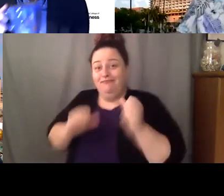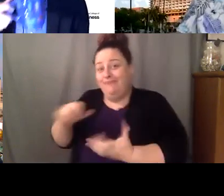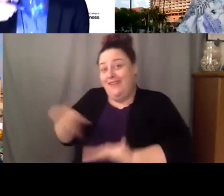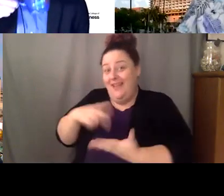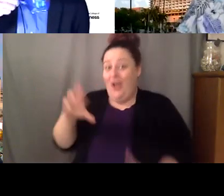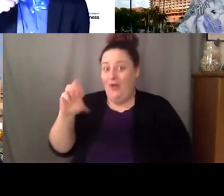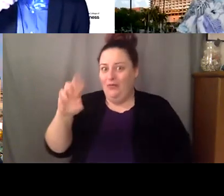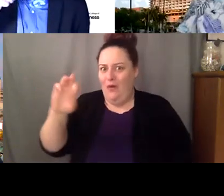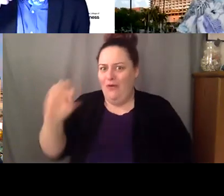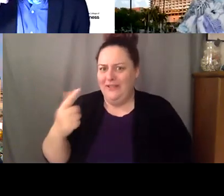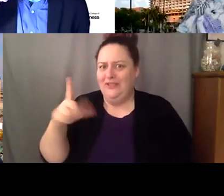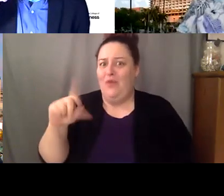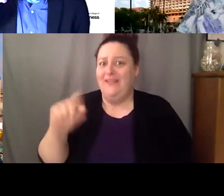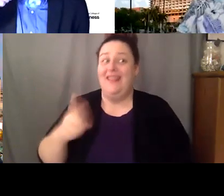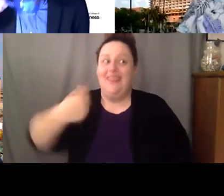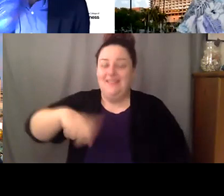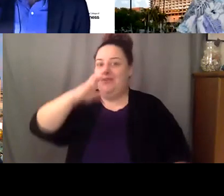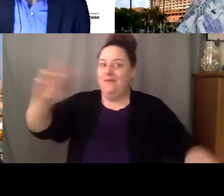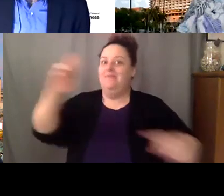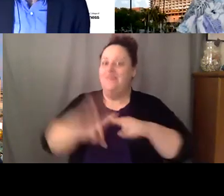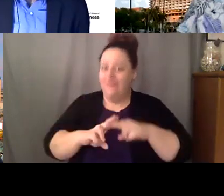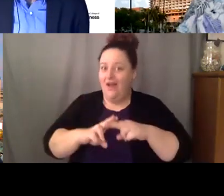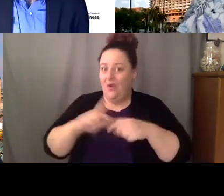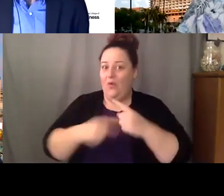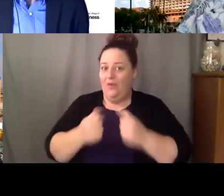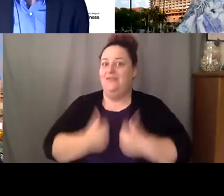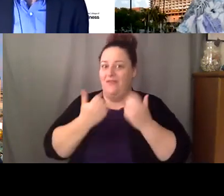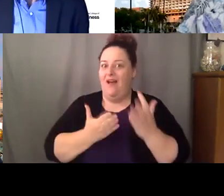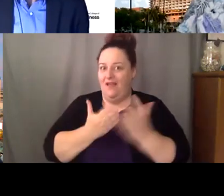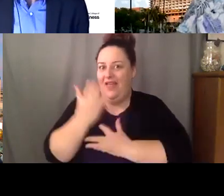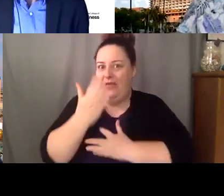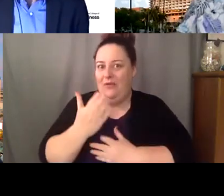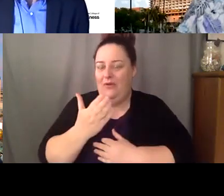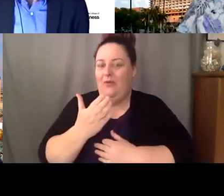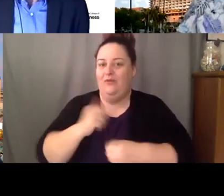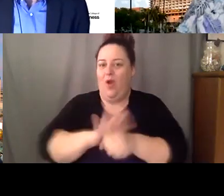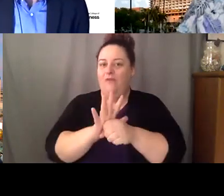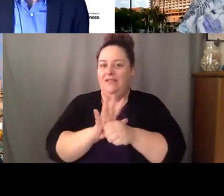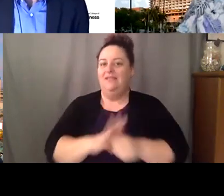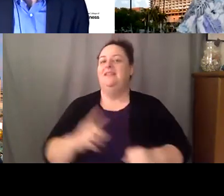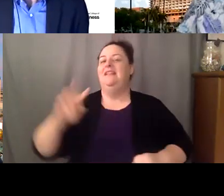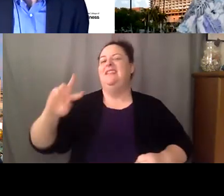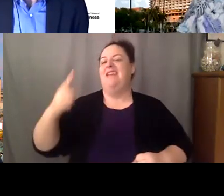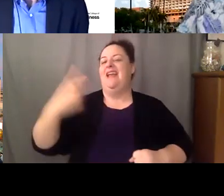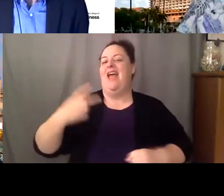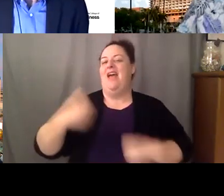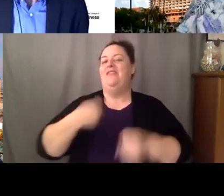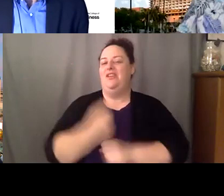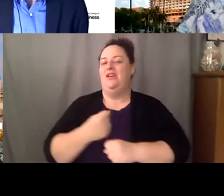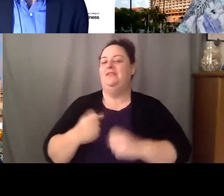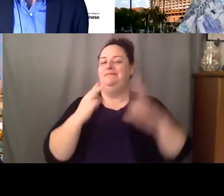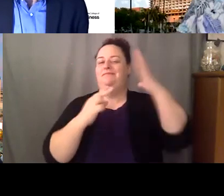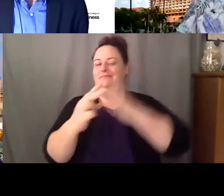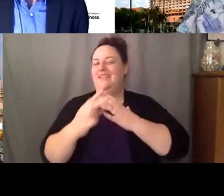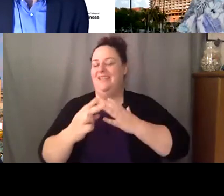It's going to be fun when we're through this, and you know, we will get through it. You know, we see our second half of the year being our strongest in the year, certainly